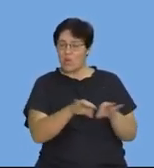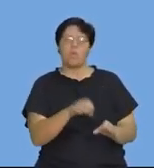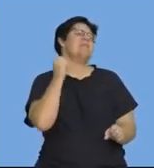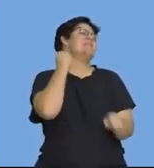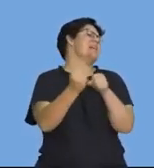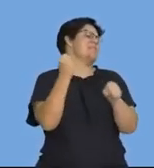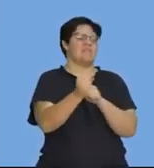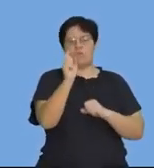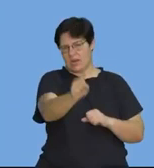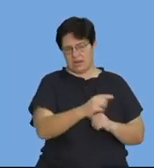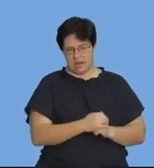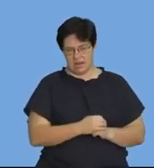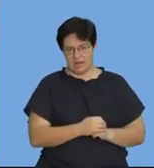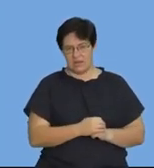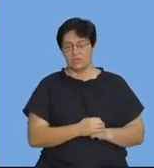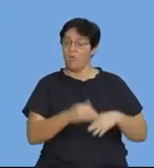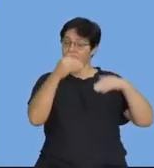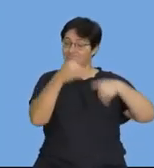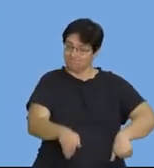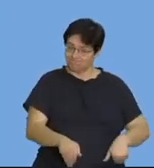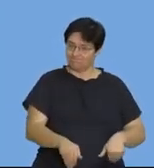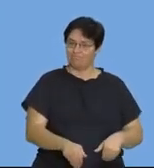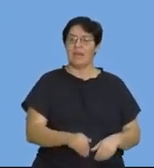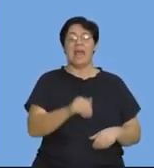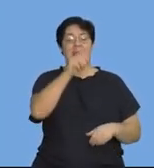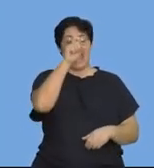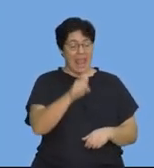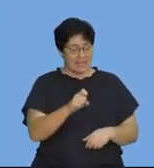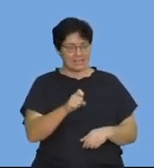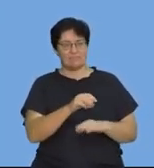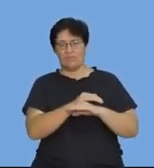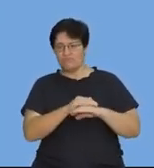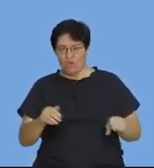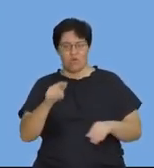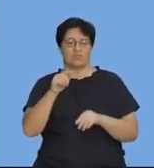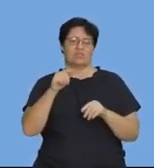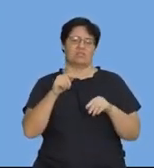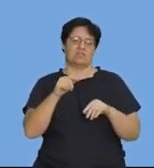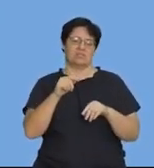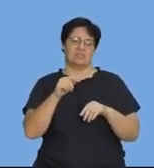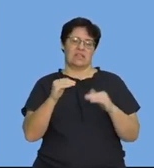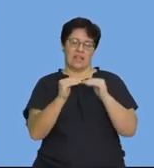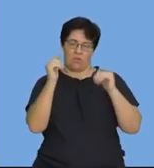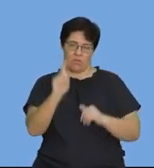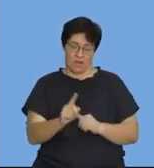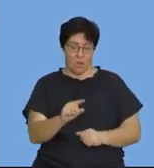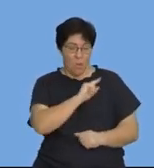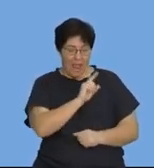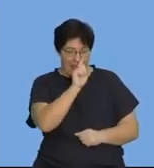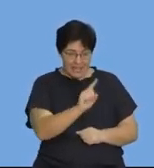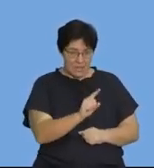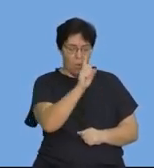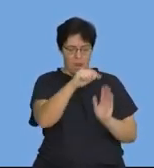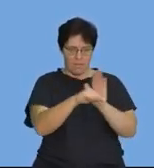1, right? So my restriction is x cannot be equal to 1. Because as soon as x becomes 1, it becomes